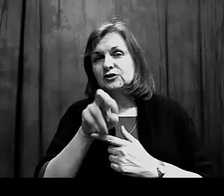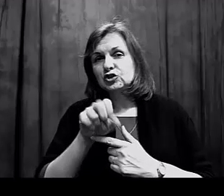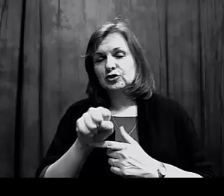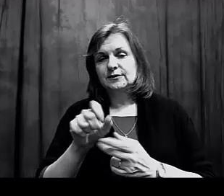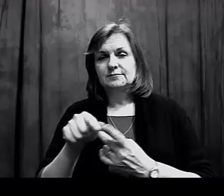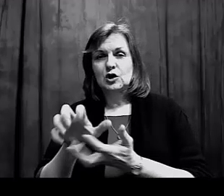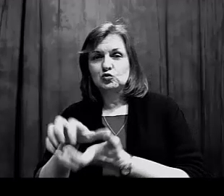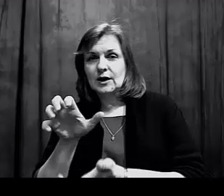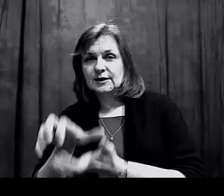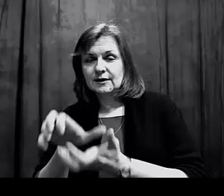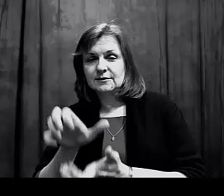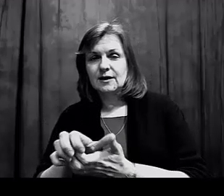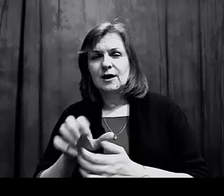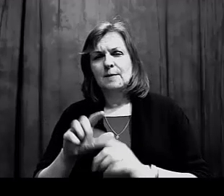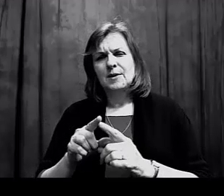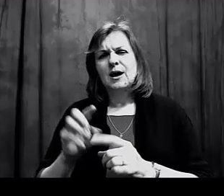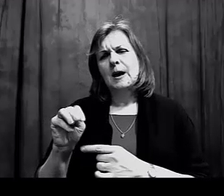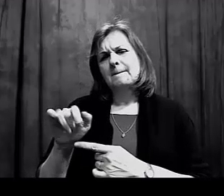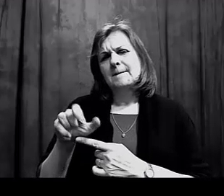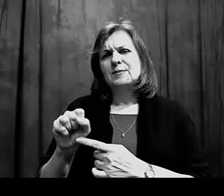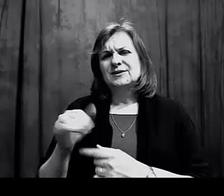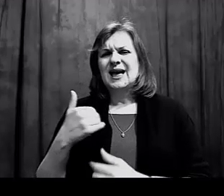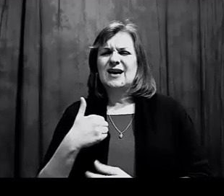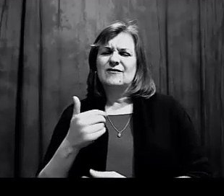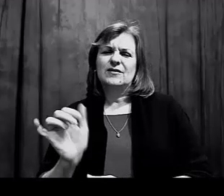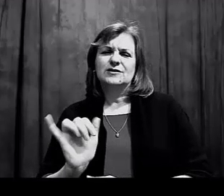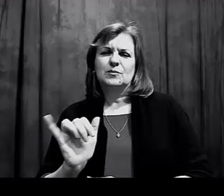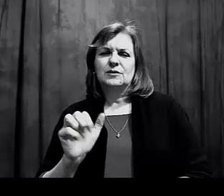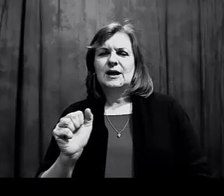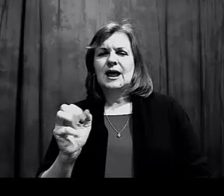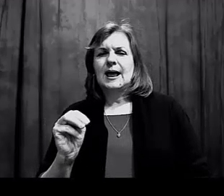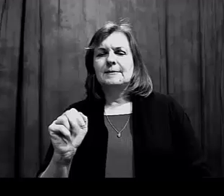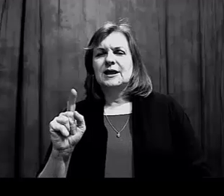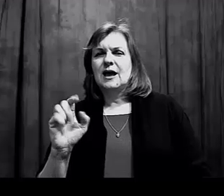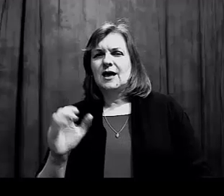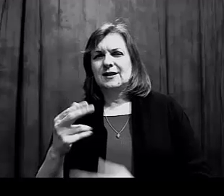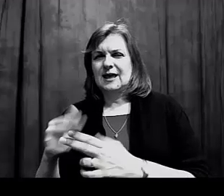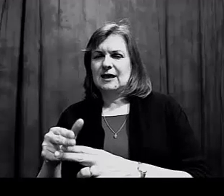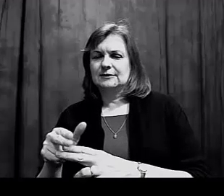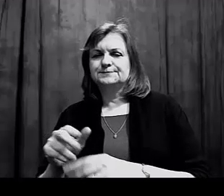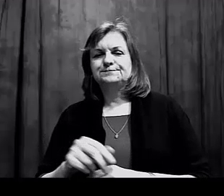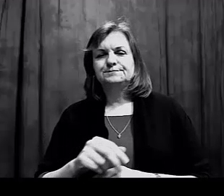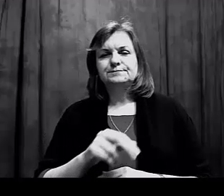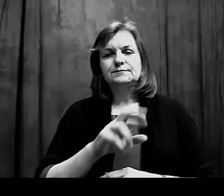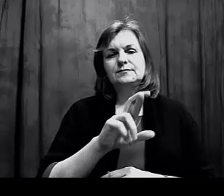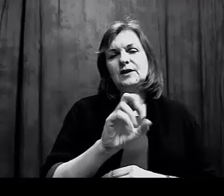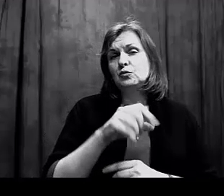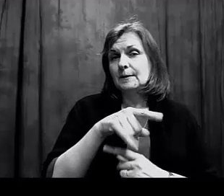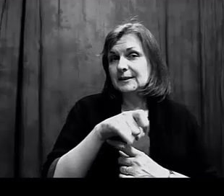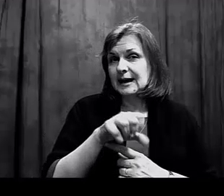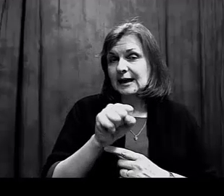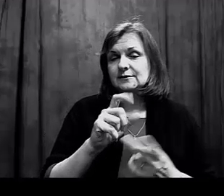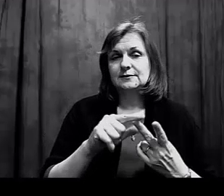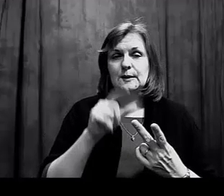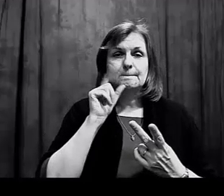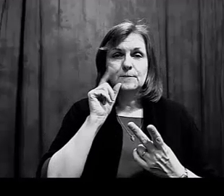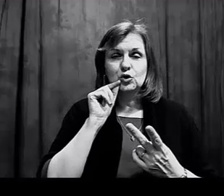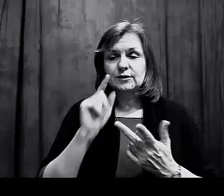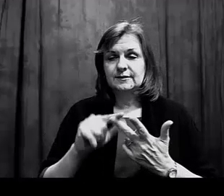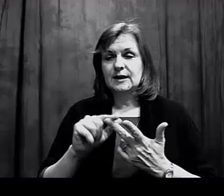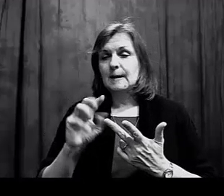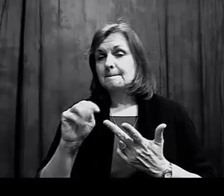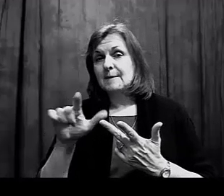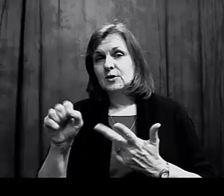also look at mammals then eventually as having an amniotic-like egg as well. So